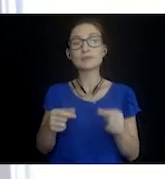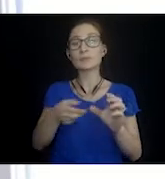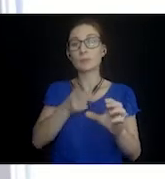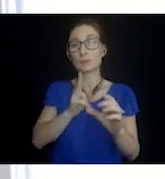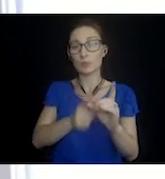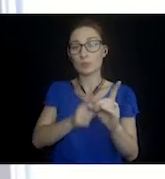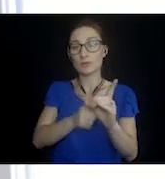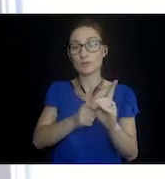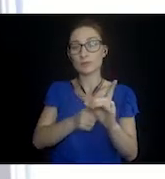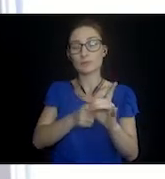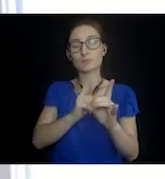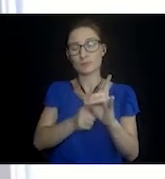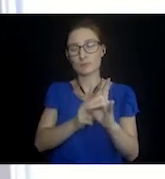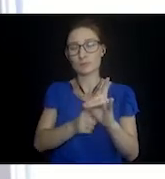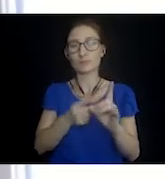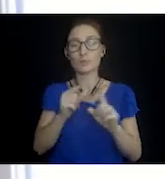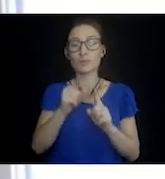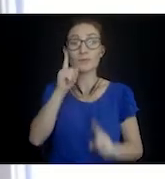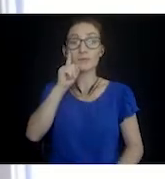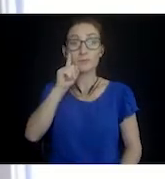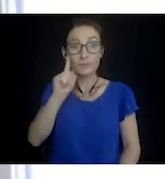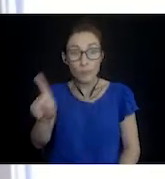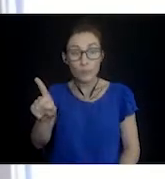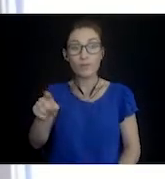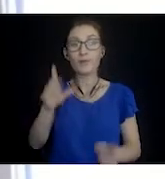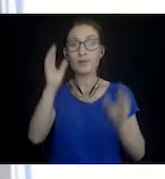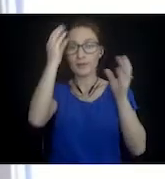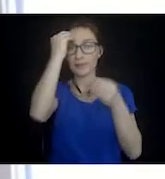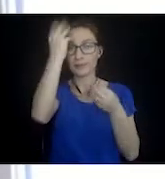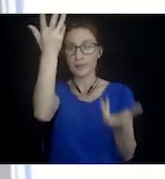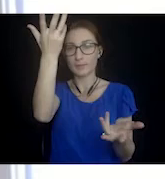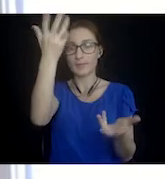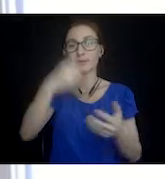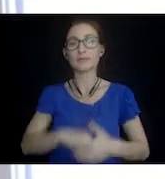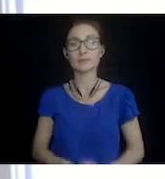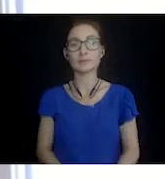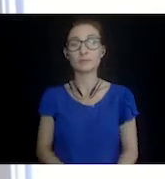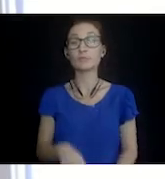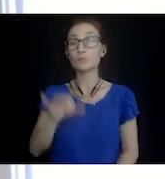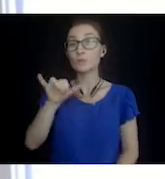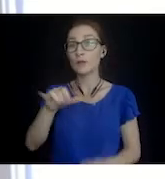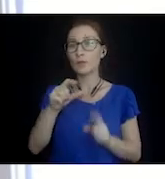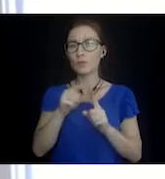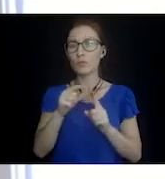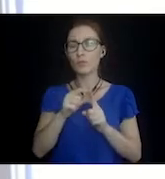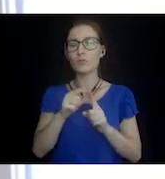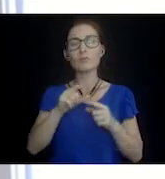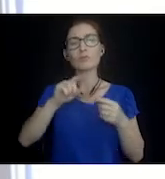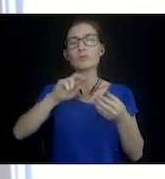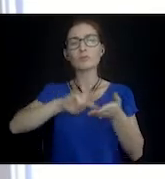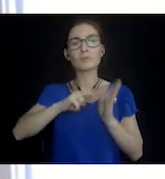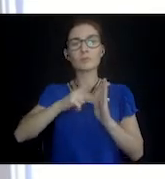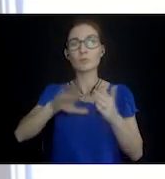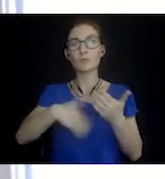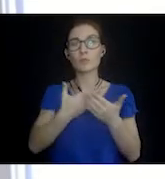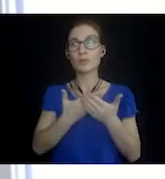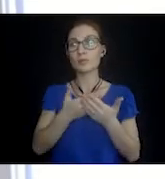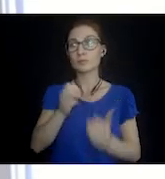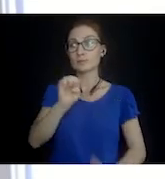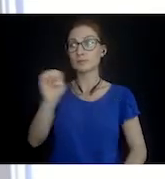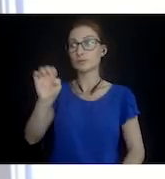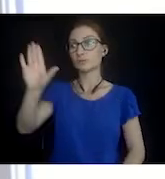Buddhist word for enlightenment. And when I use the word Satori, what I'm really referring to is all